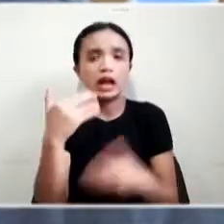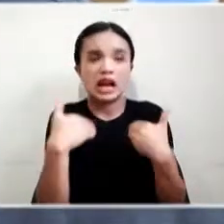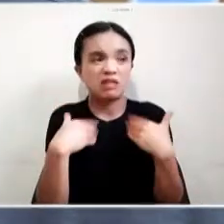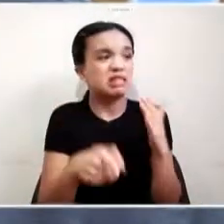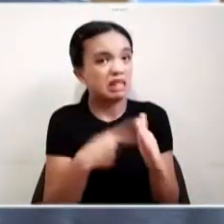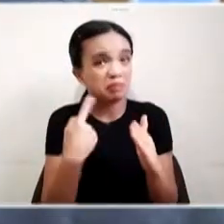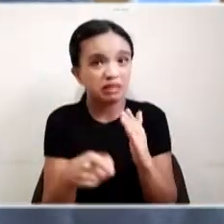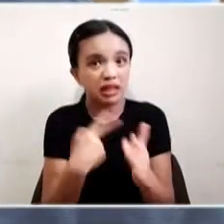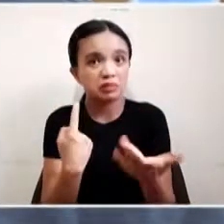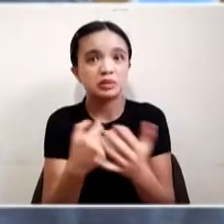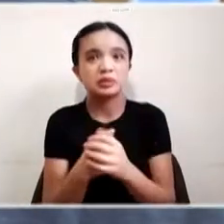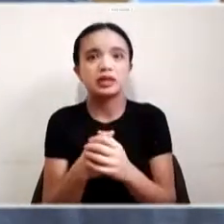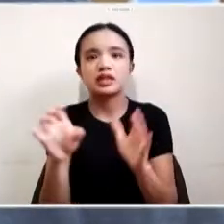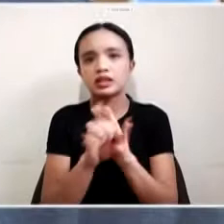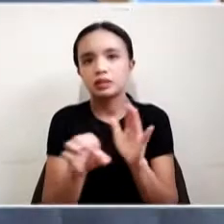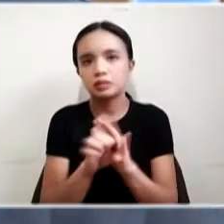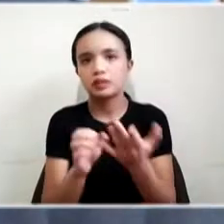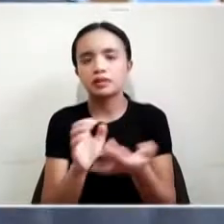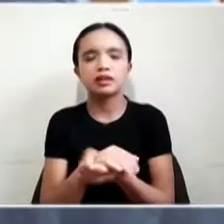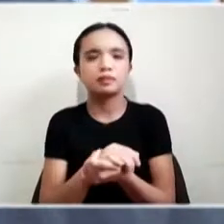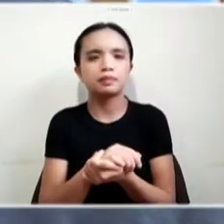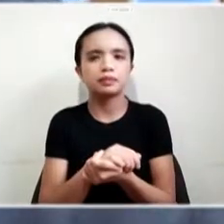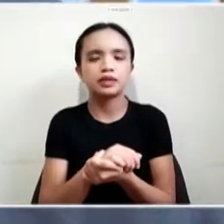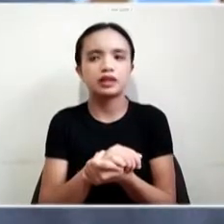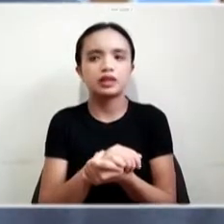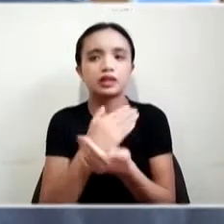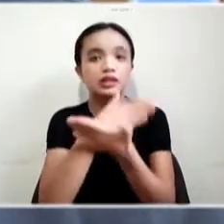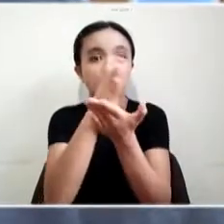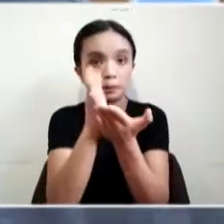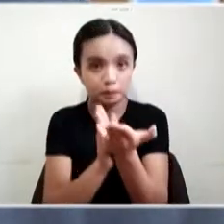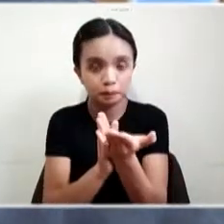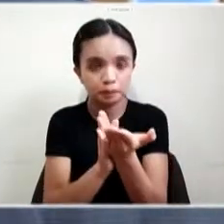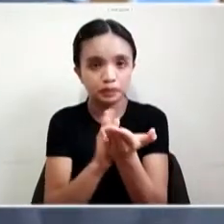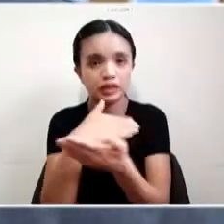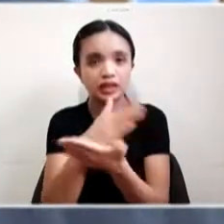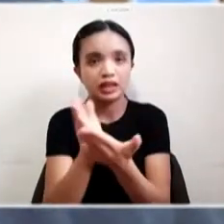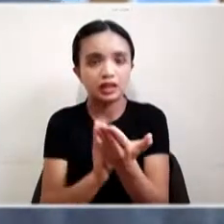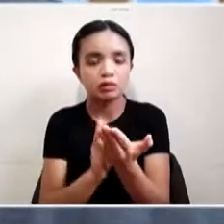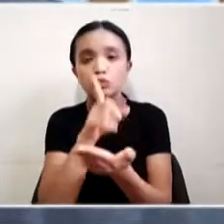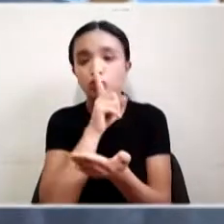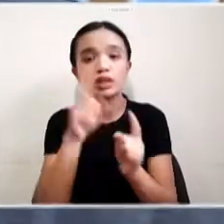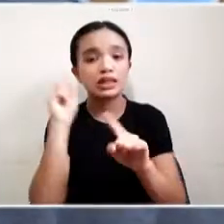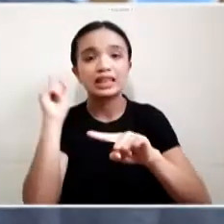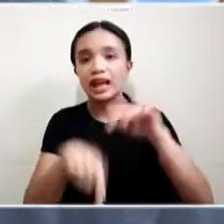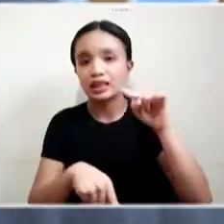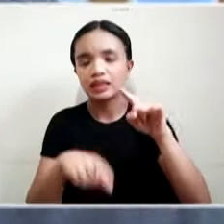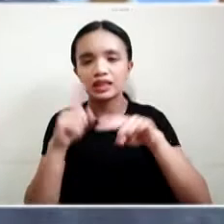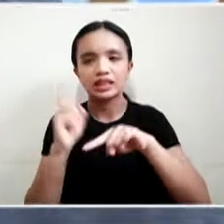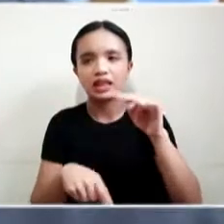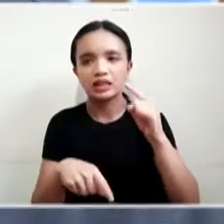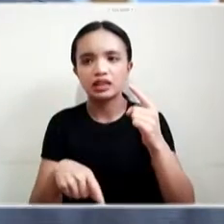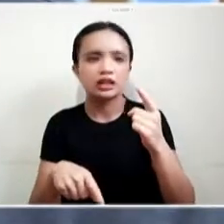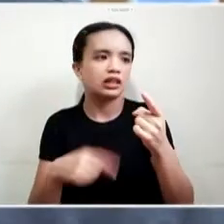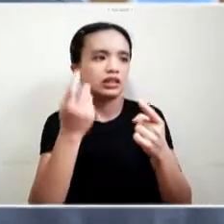the weather, there are some factors that we cannot unforeseen. So we'll do our